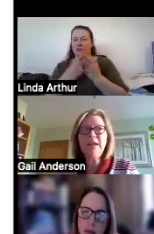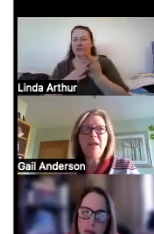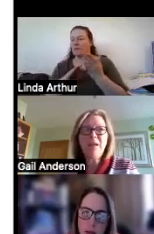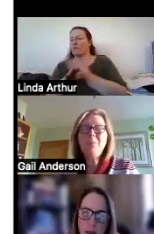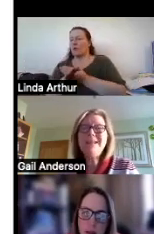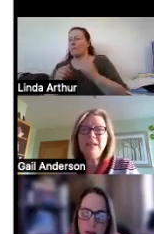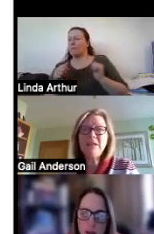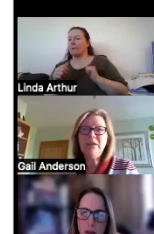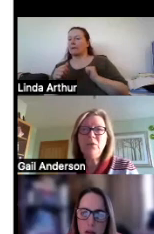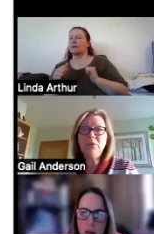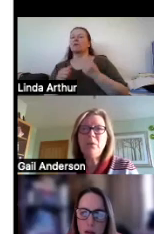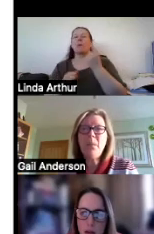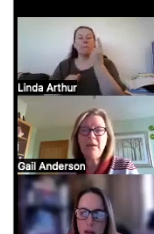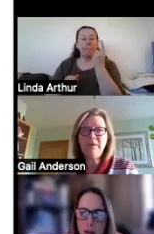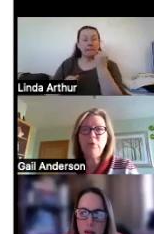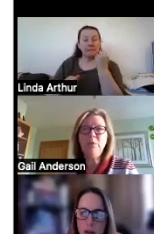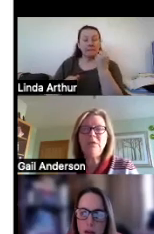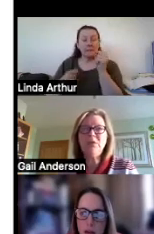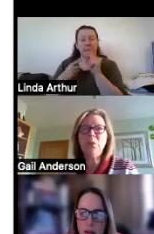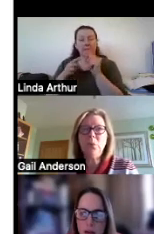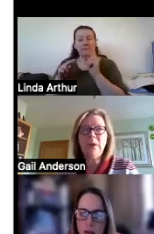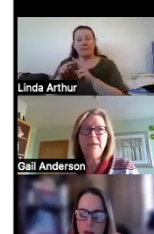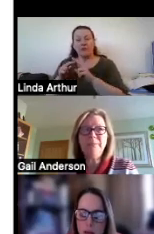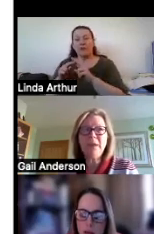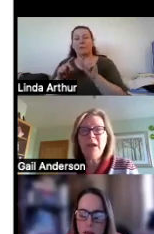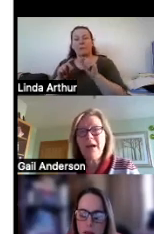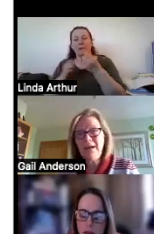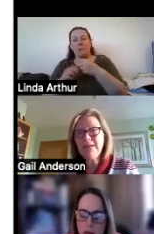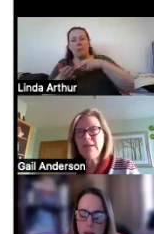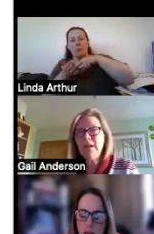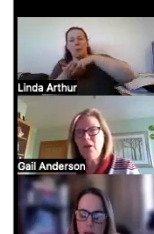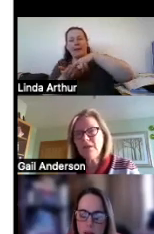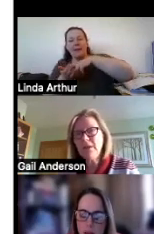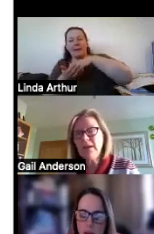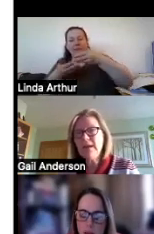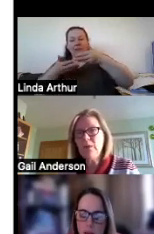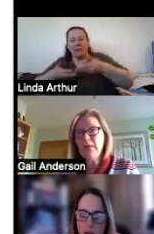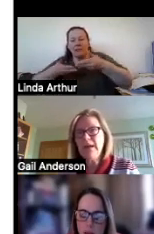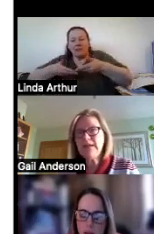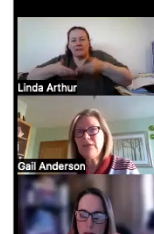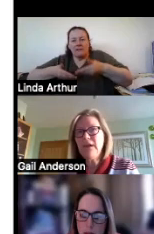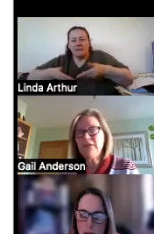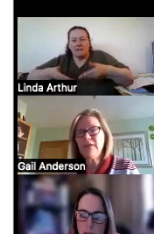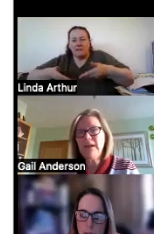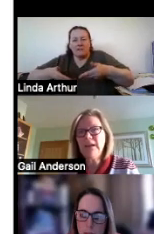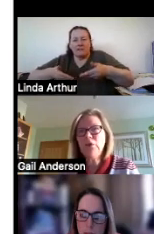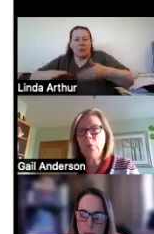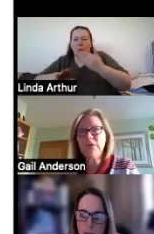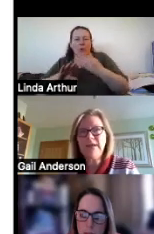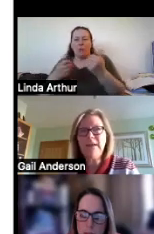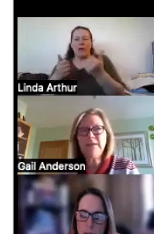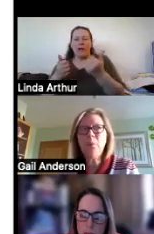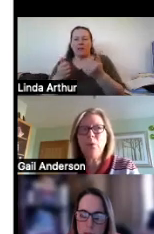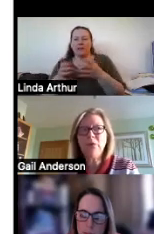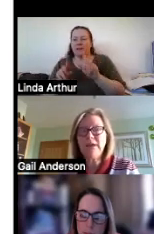period, then potentially those pelvic floor muscles will weaken, and ultimately they will be less effective then at